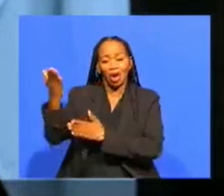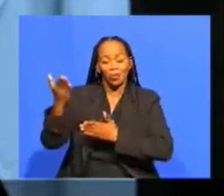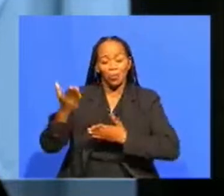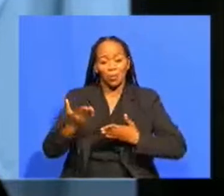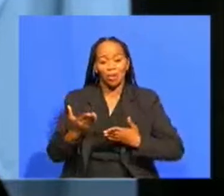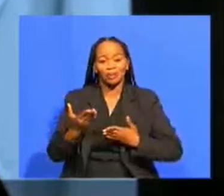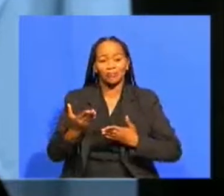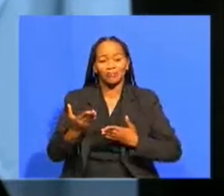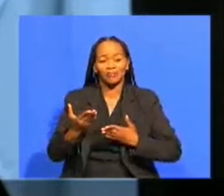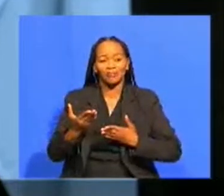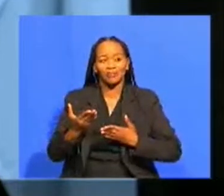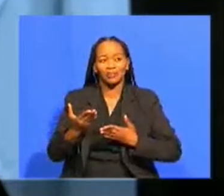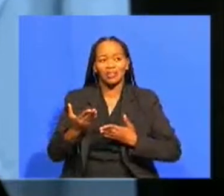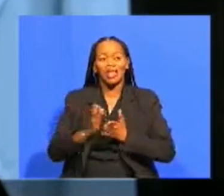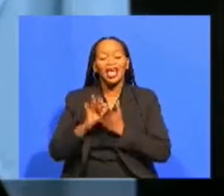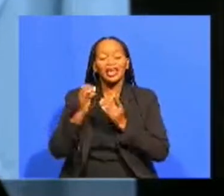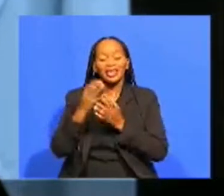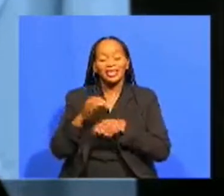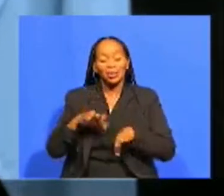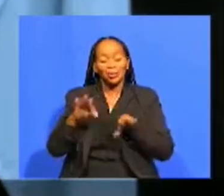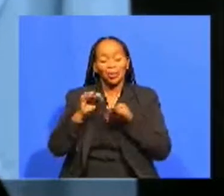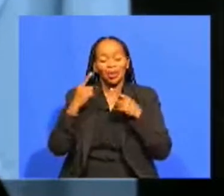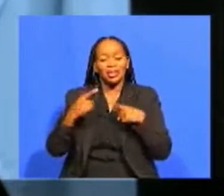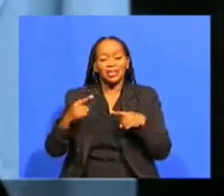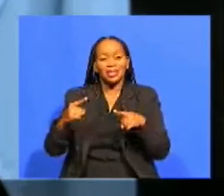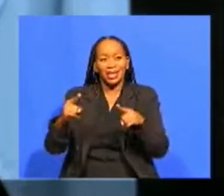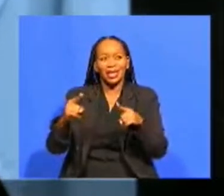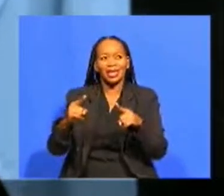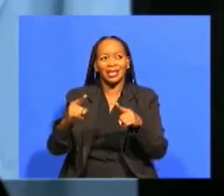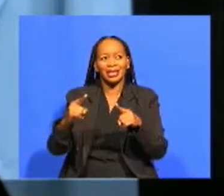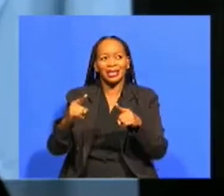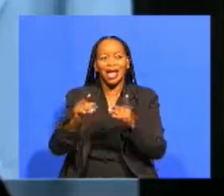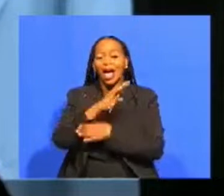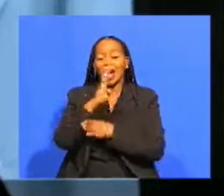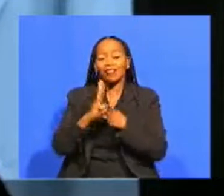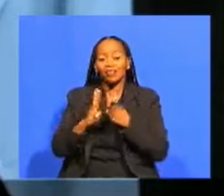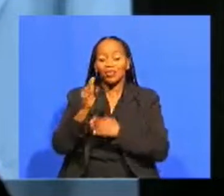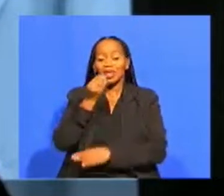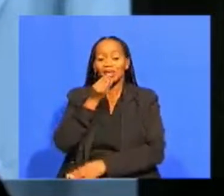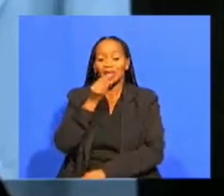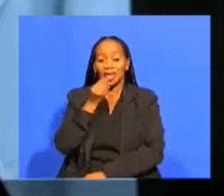to that promise. And I must say, I've not tasted any